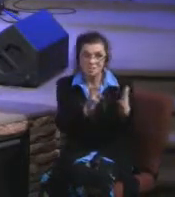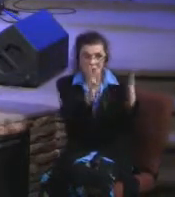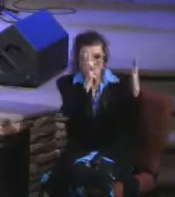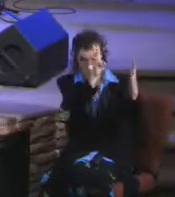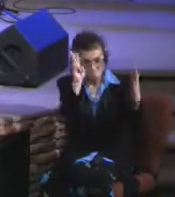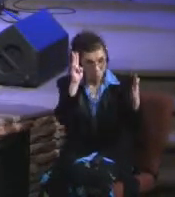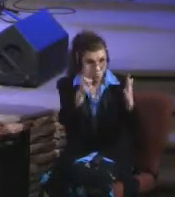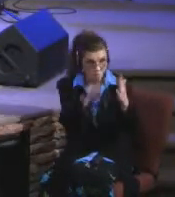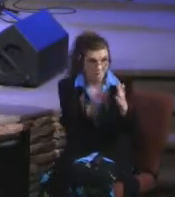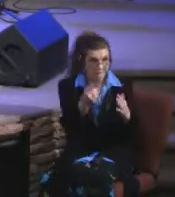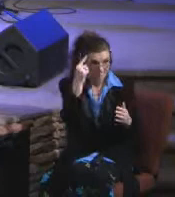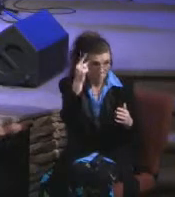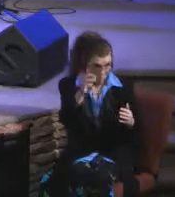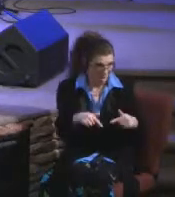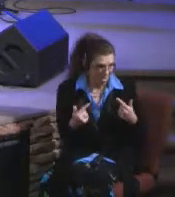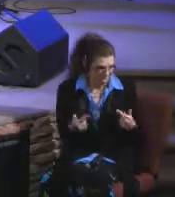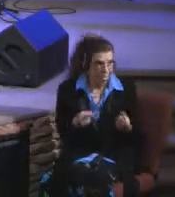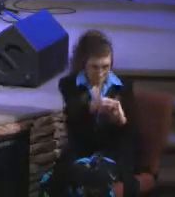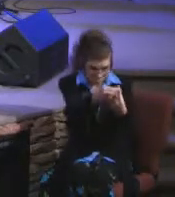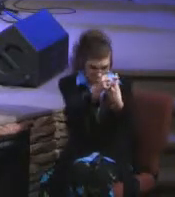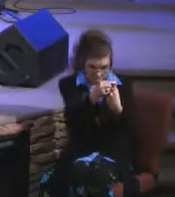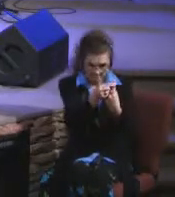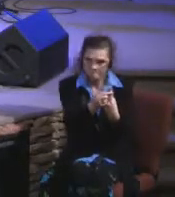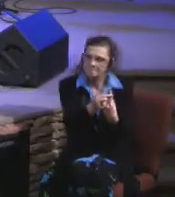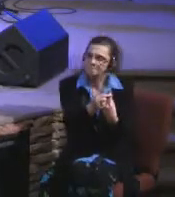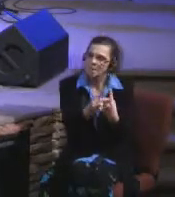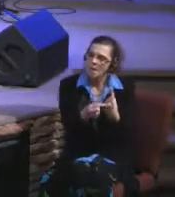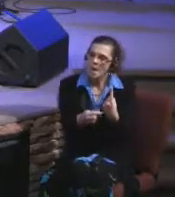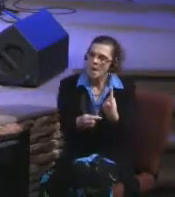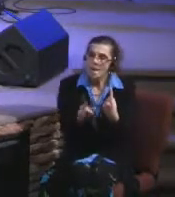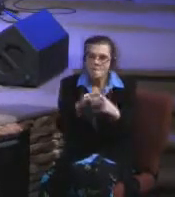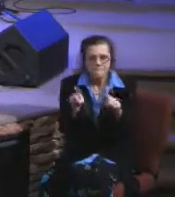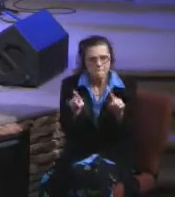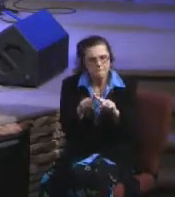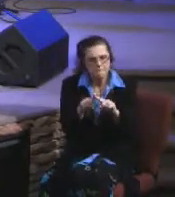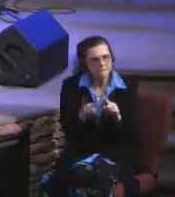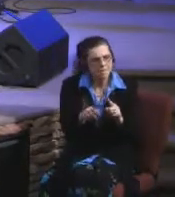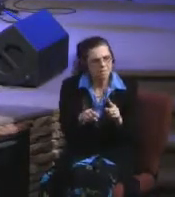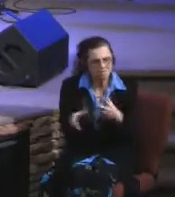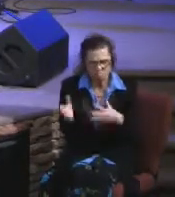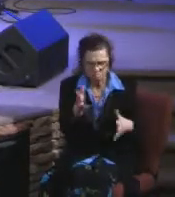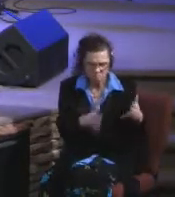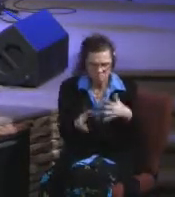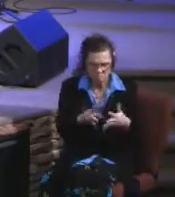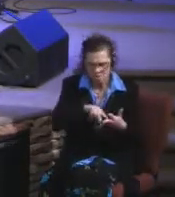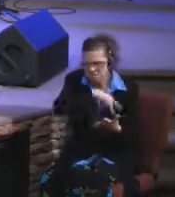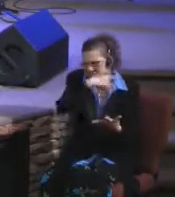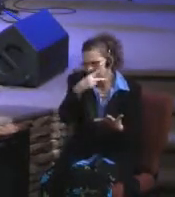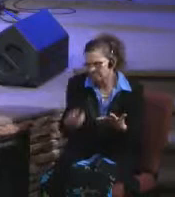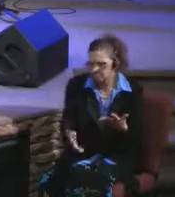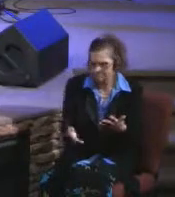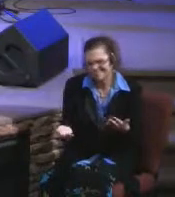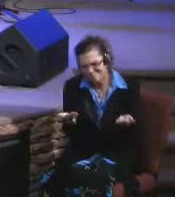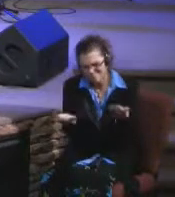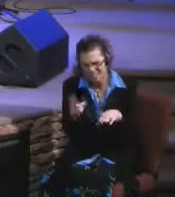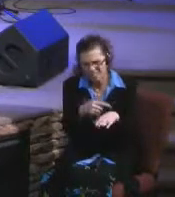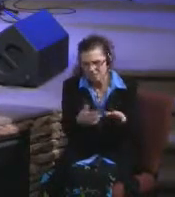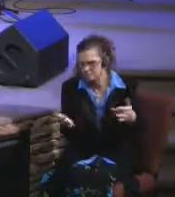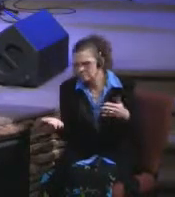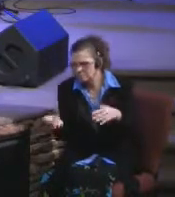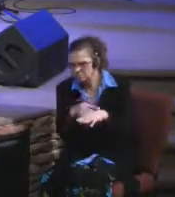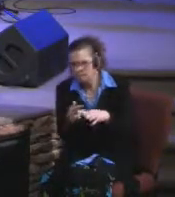it. That's one thing. But to mess up and fall from time to time, the only